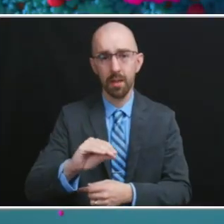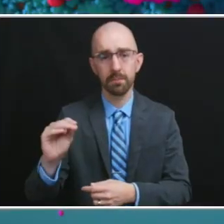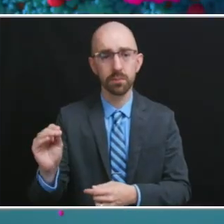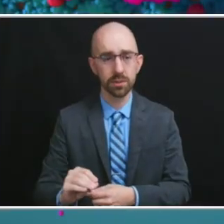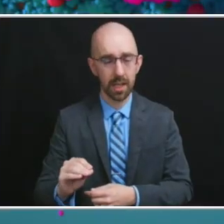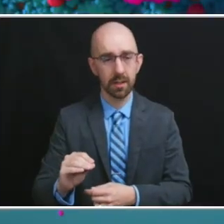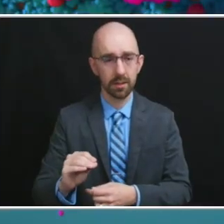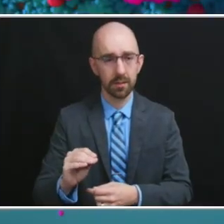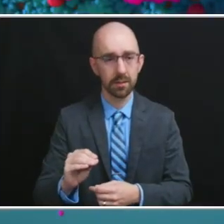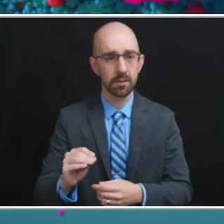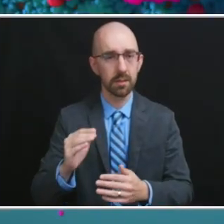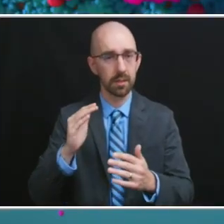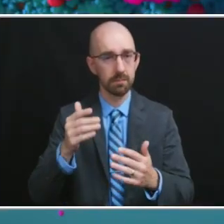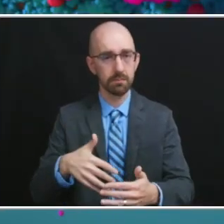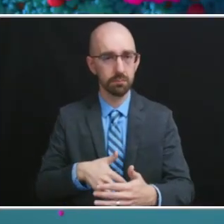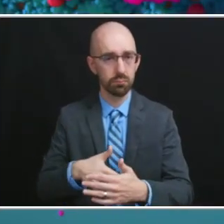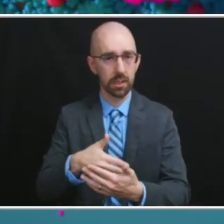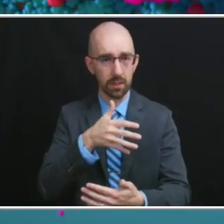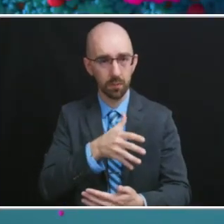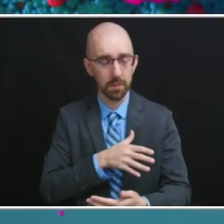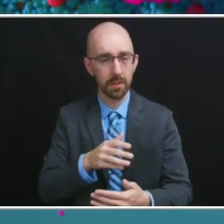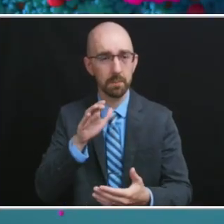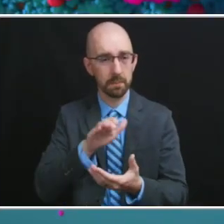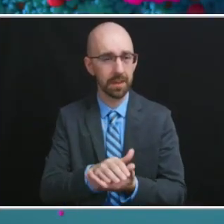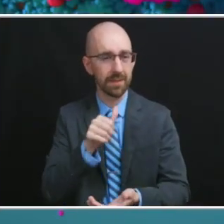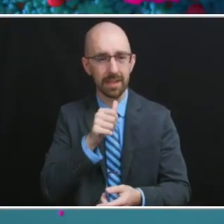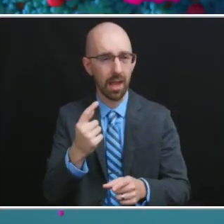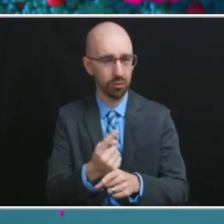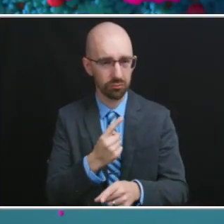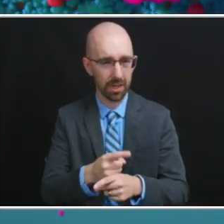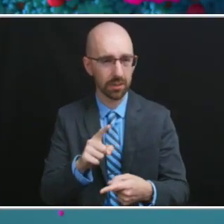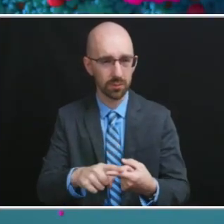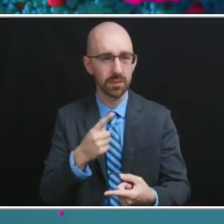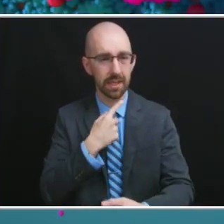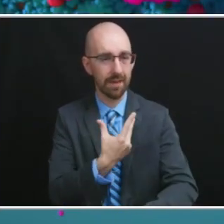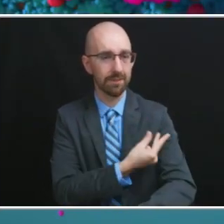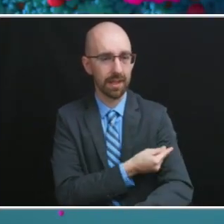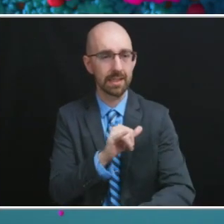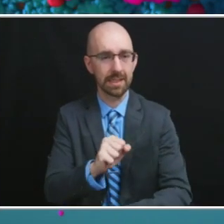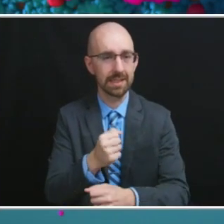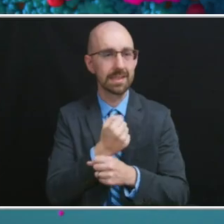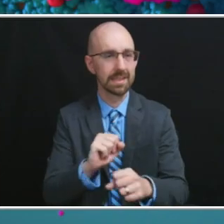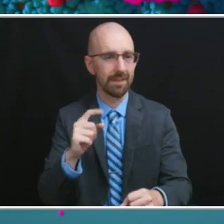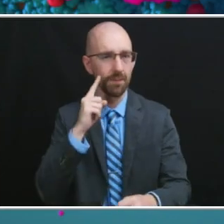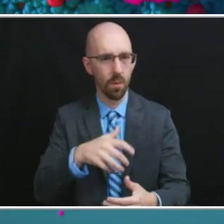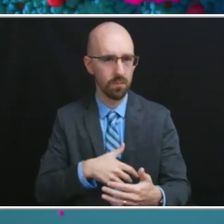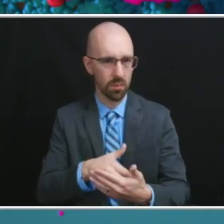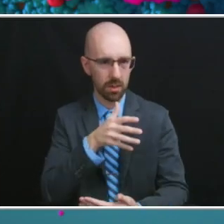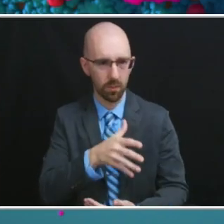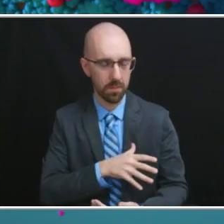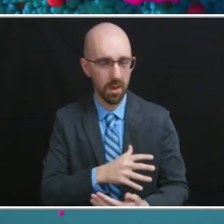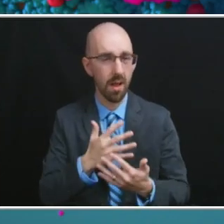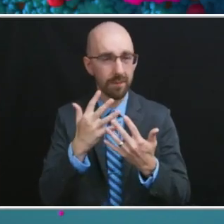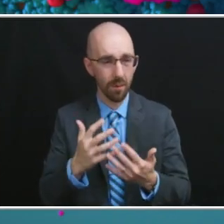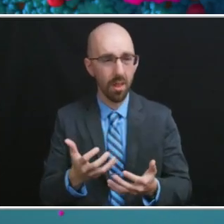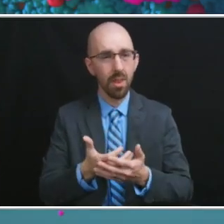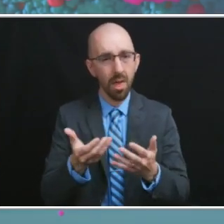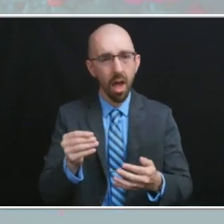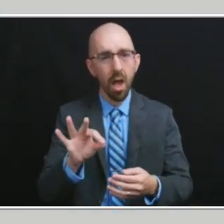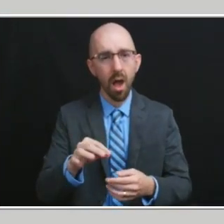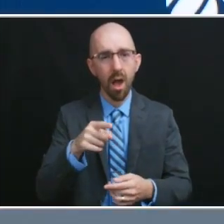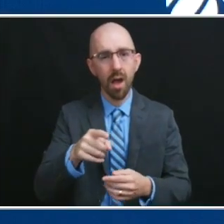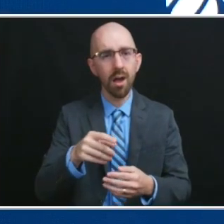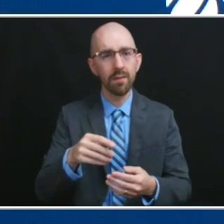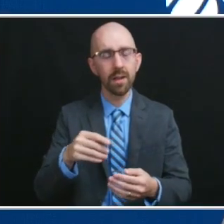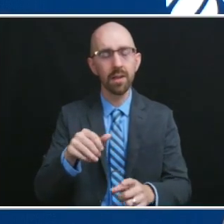mothers believe it's incorrect to say vaccination is safe for pregnant women. And unfortunately, there's been a lot of misinformation